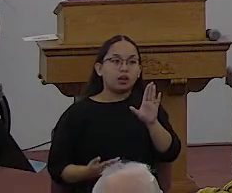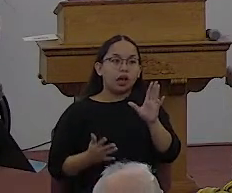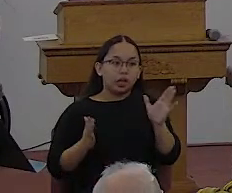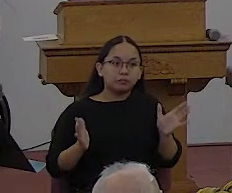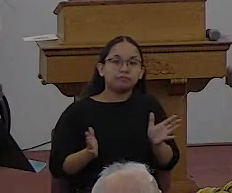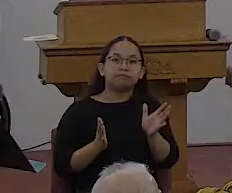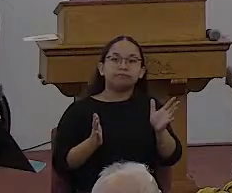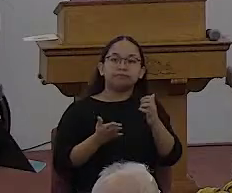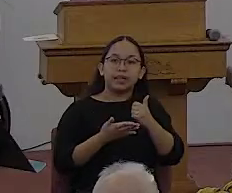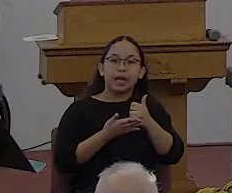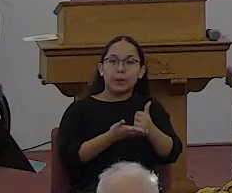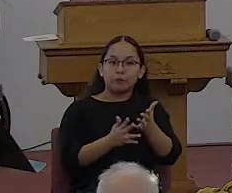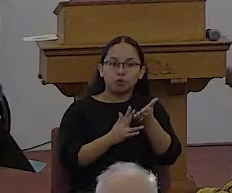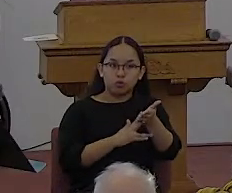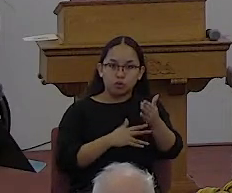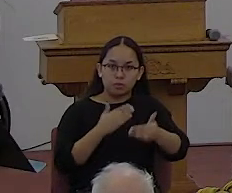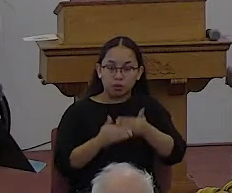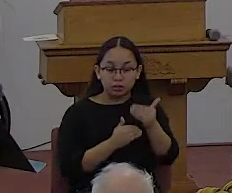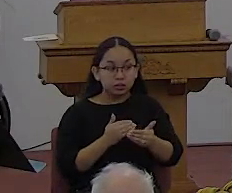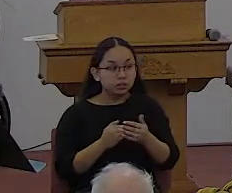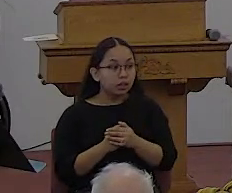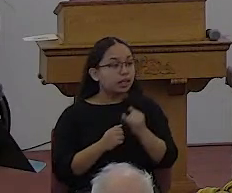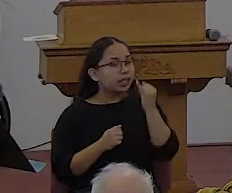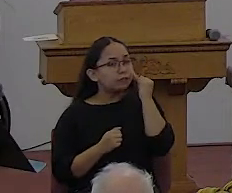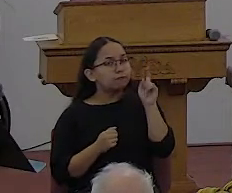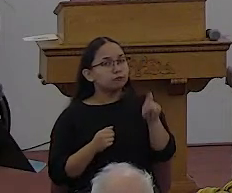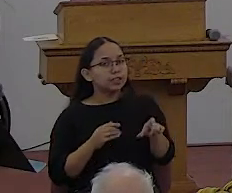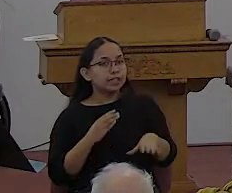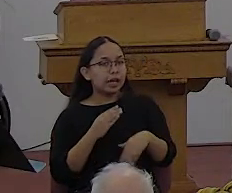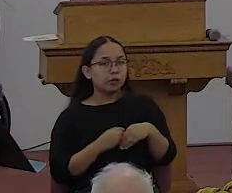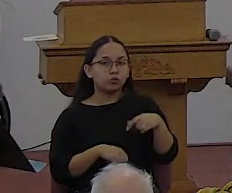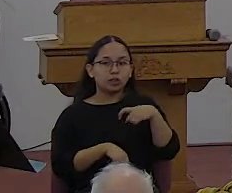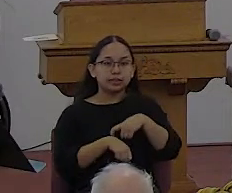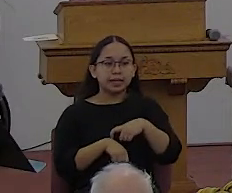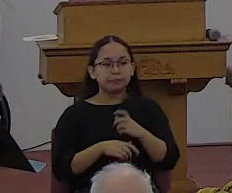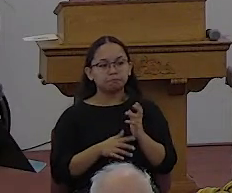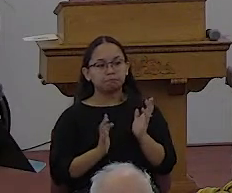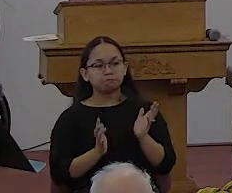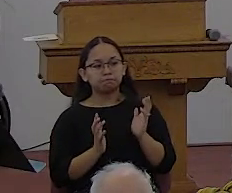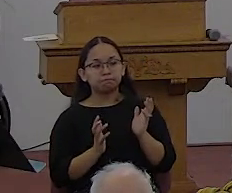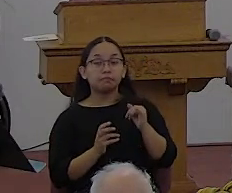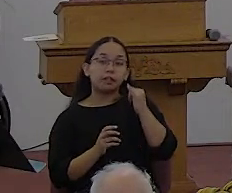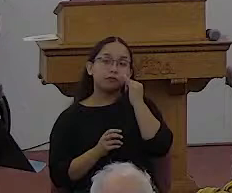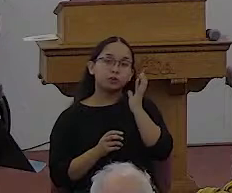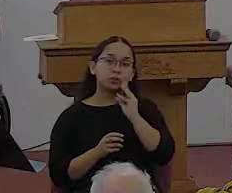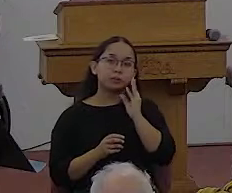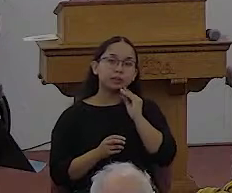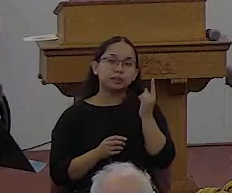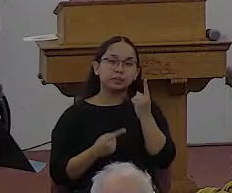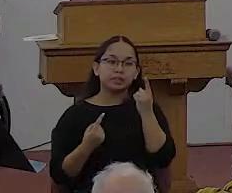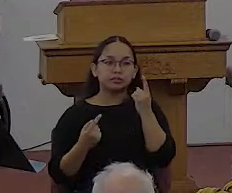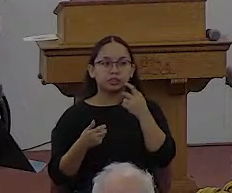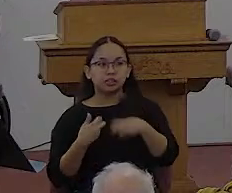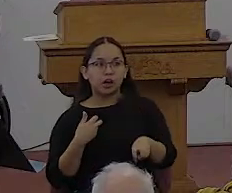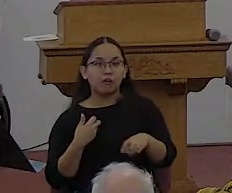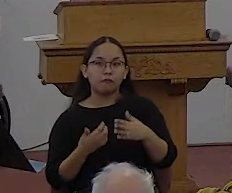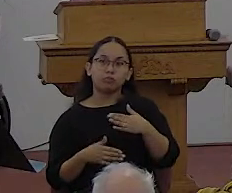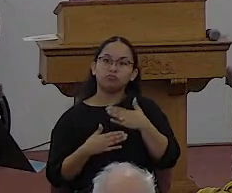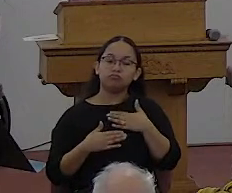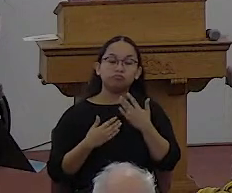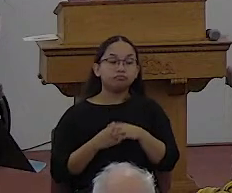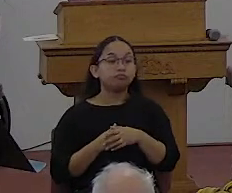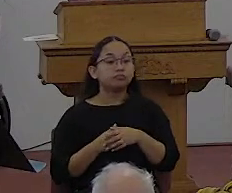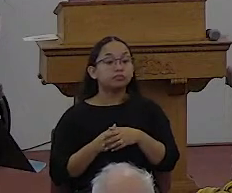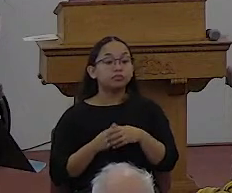great way if you just need some extra time as you're going through something tough. The other thing I want to